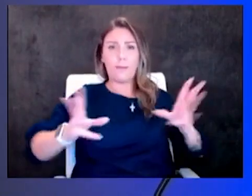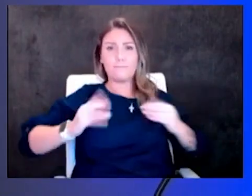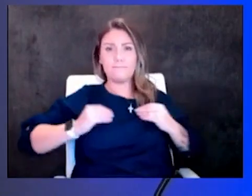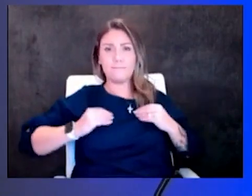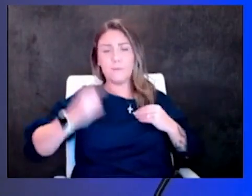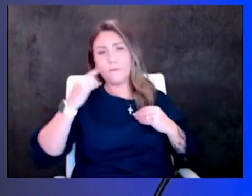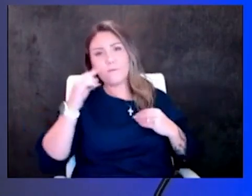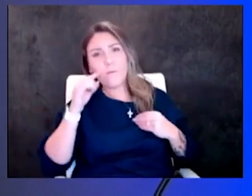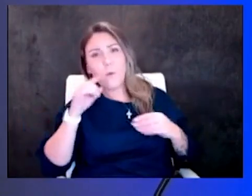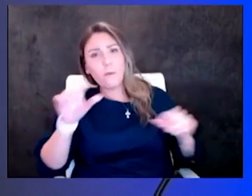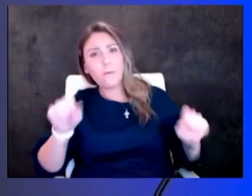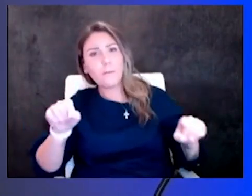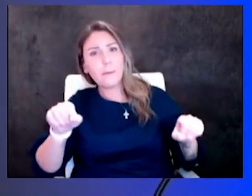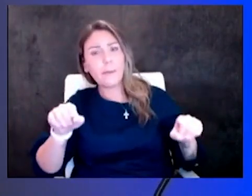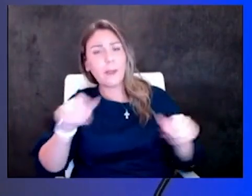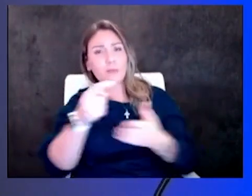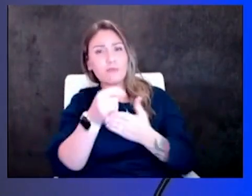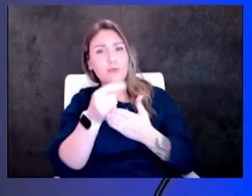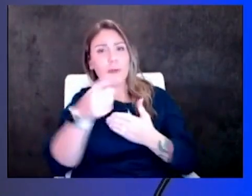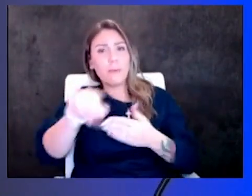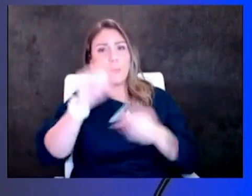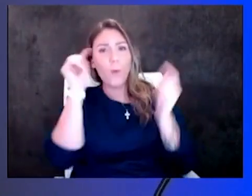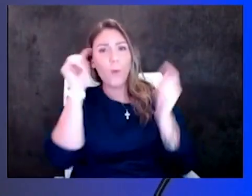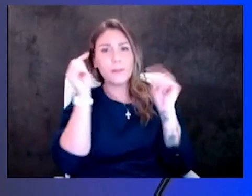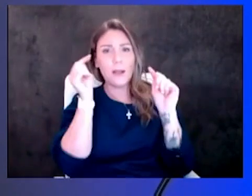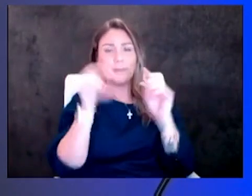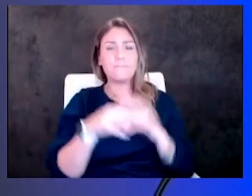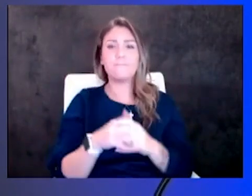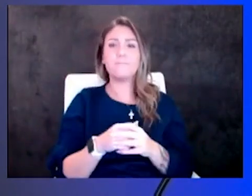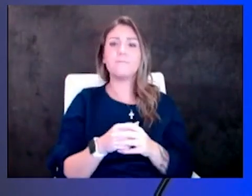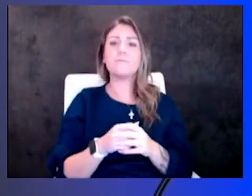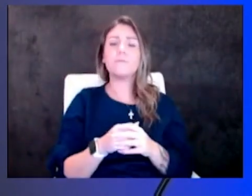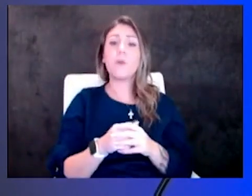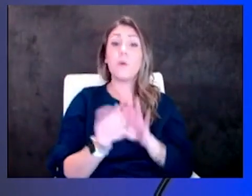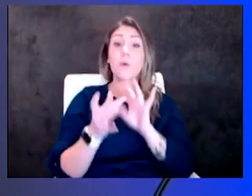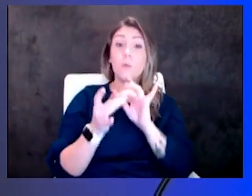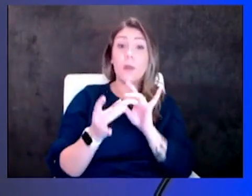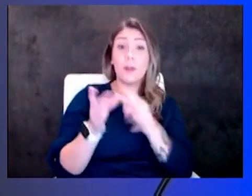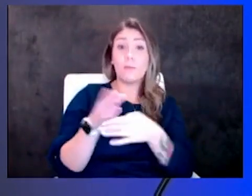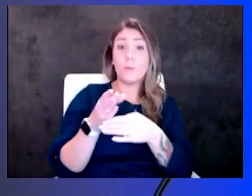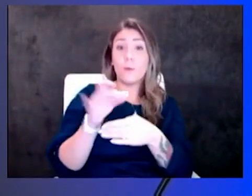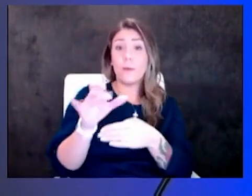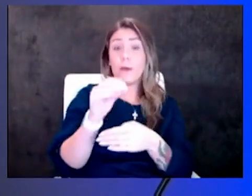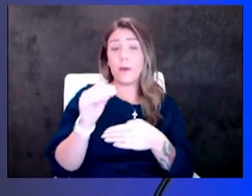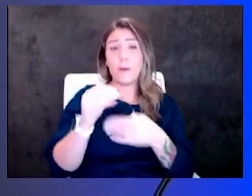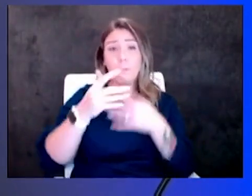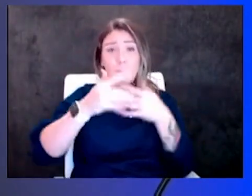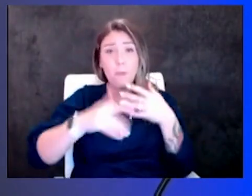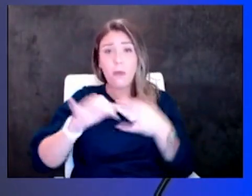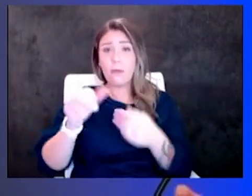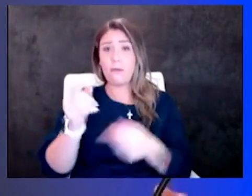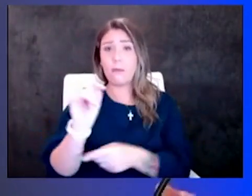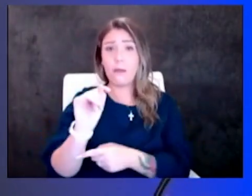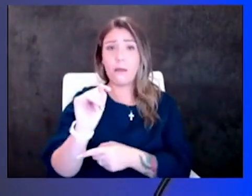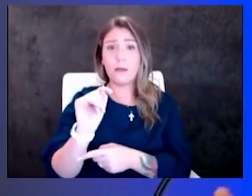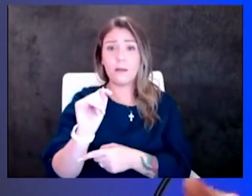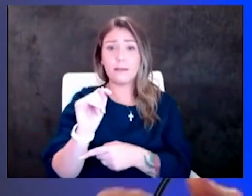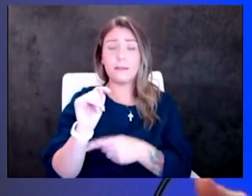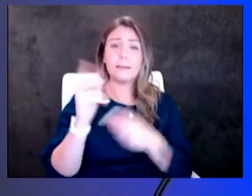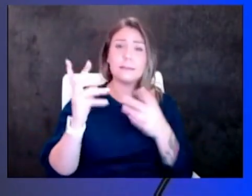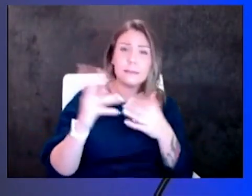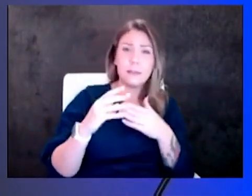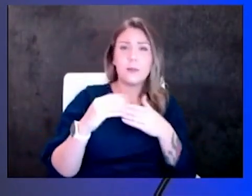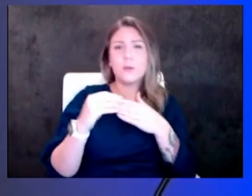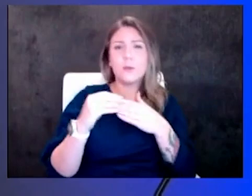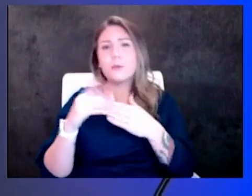to treat these people's headaches. The relationship between that and blood clots, it's loose, but there is some. Most